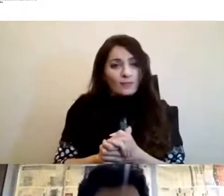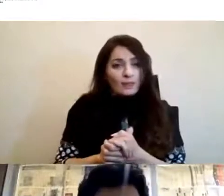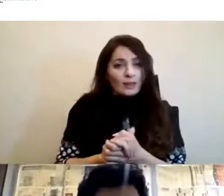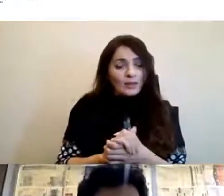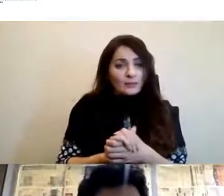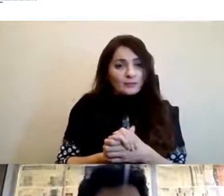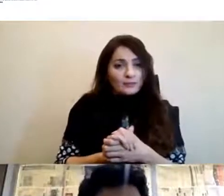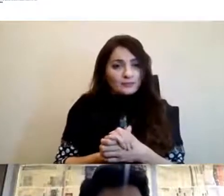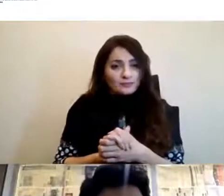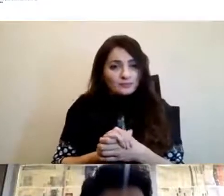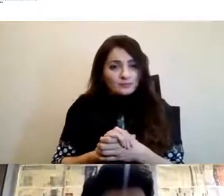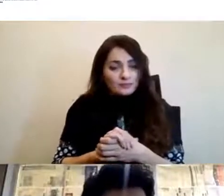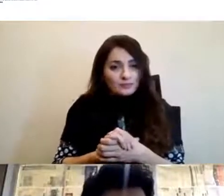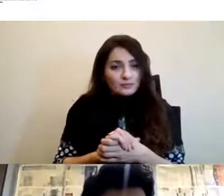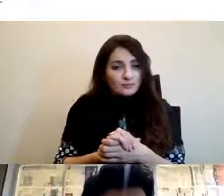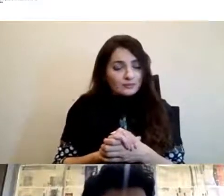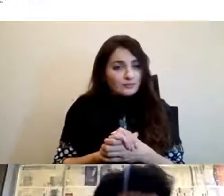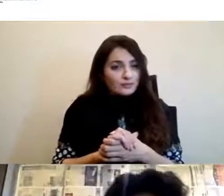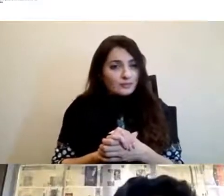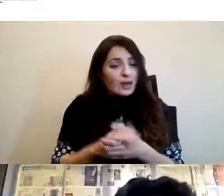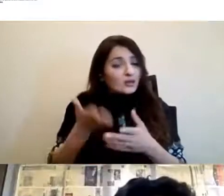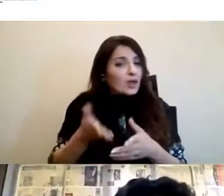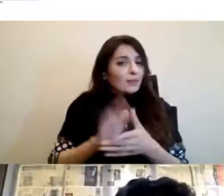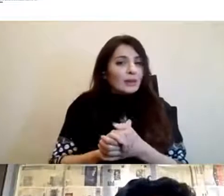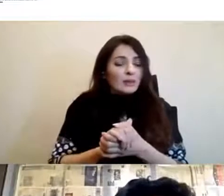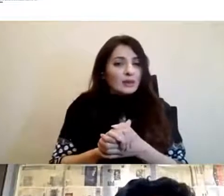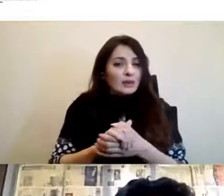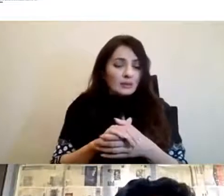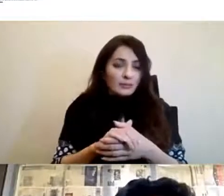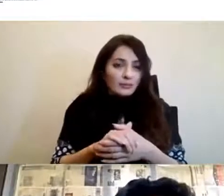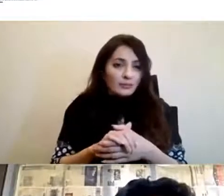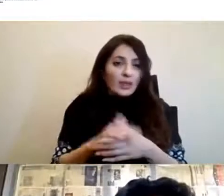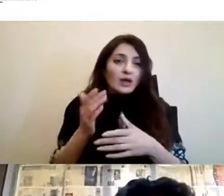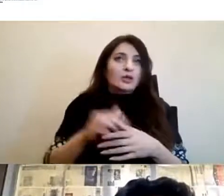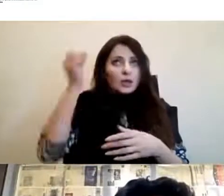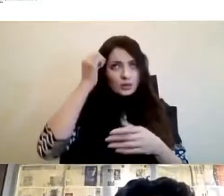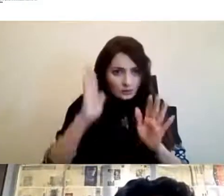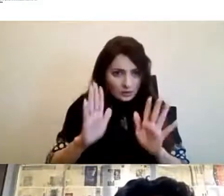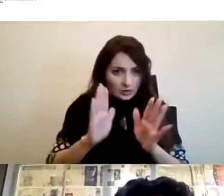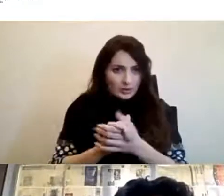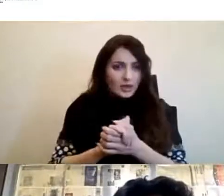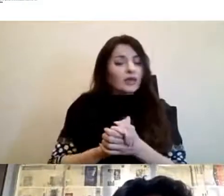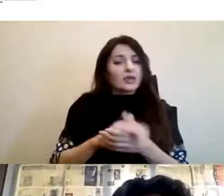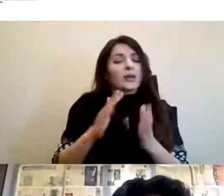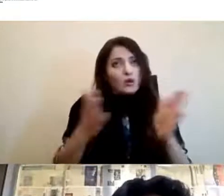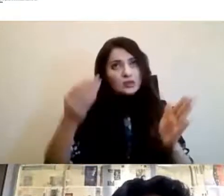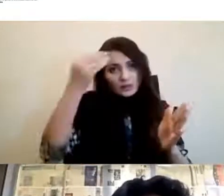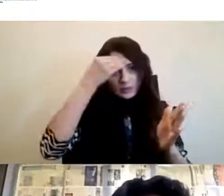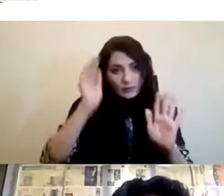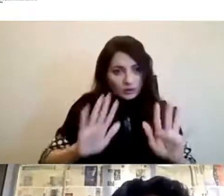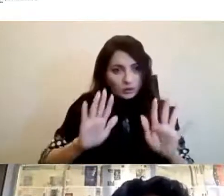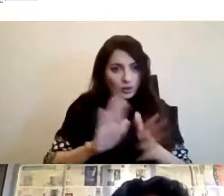data, where it still may be a perceived or actual issue. So coming up with these